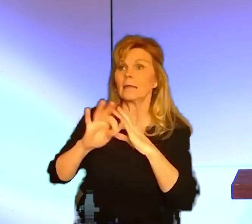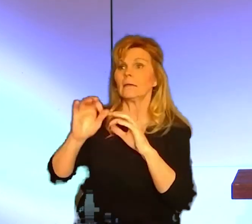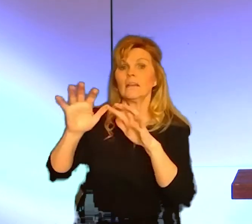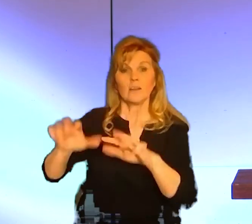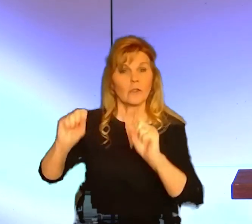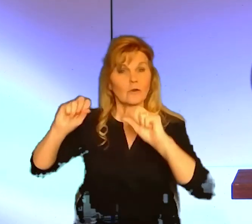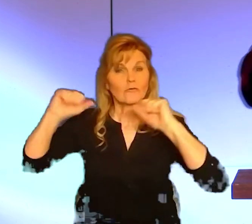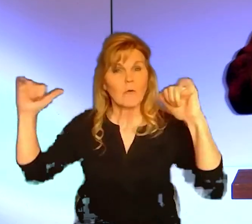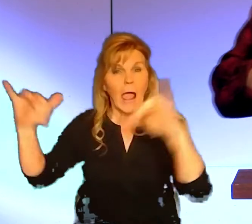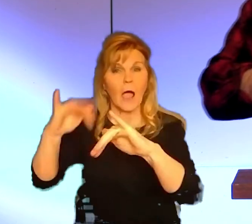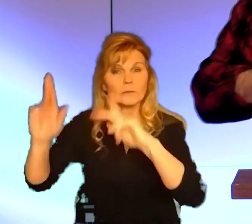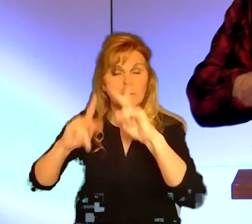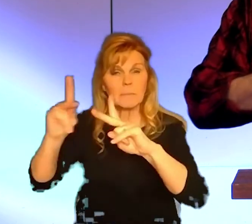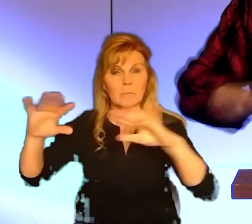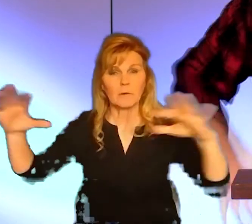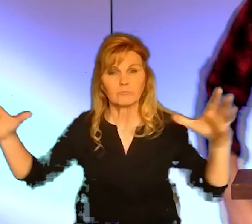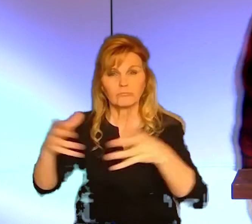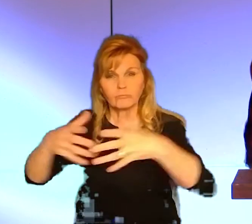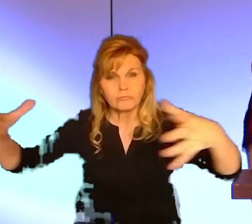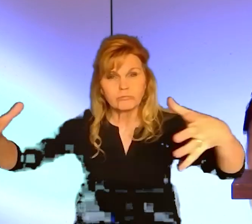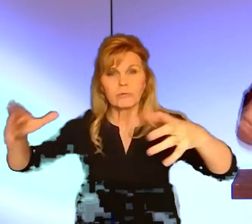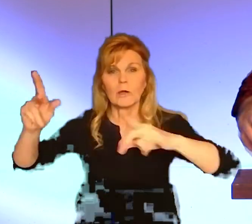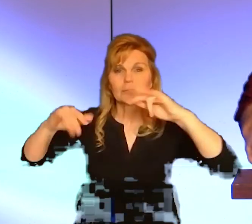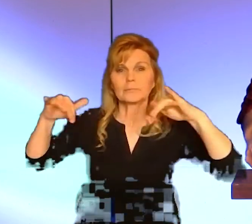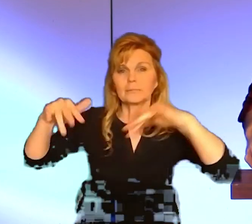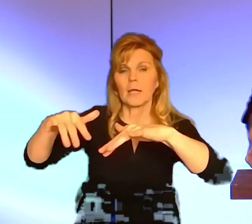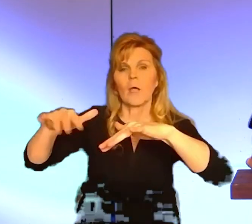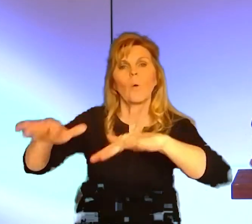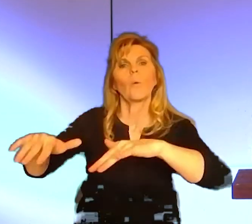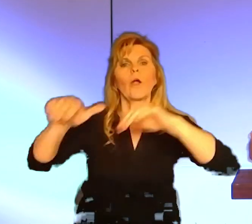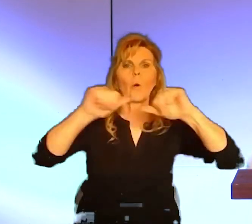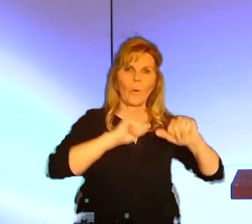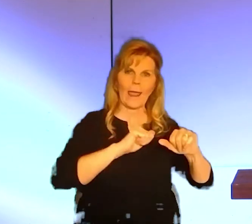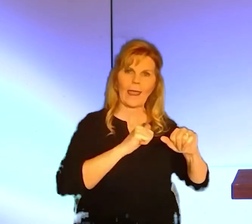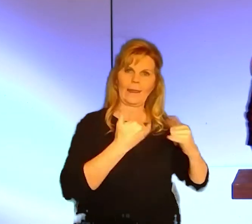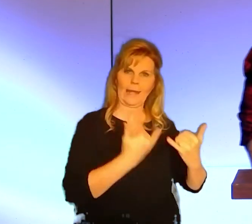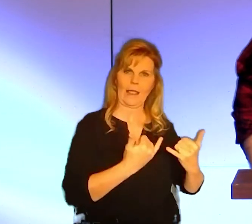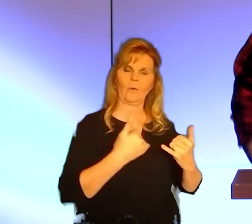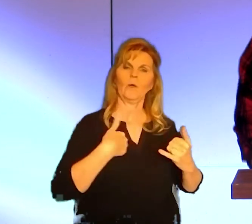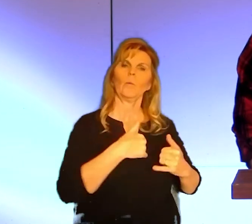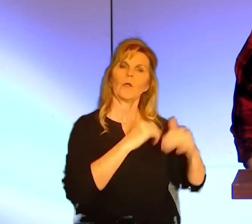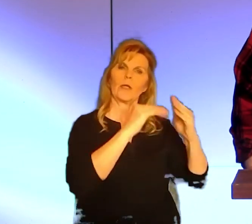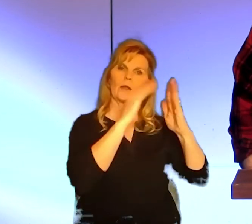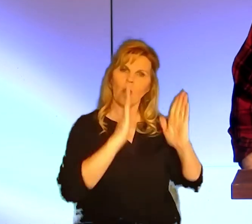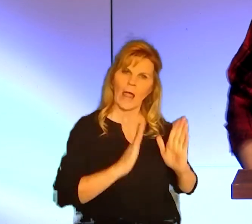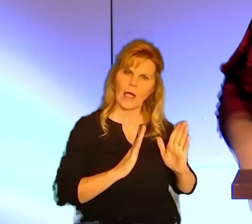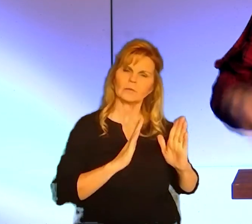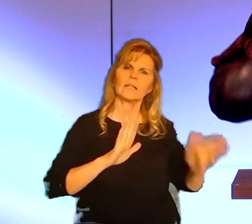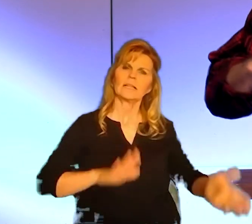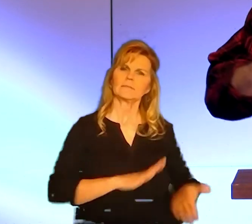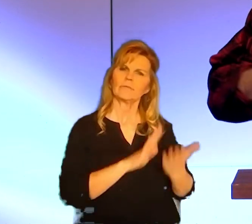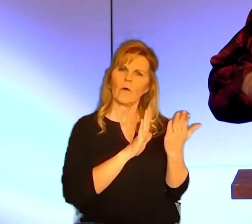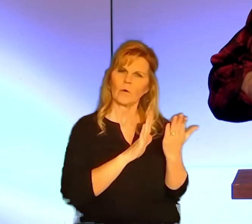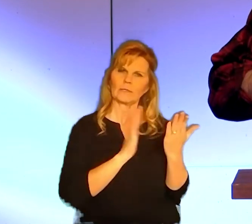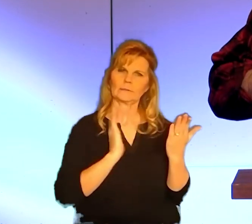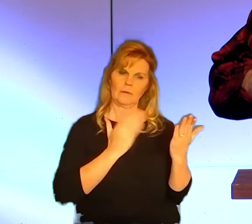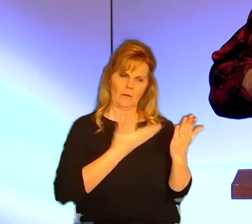where you're away from the crowds, you're away from your normal routine, let's deal with our fears, our